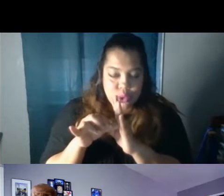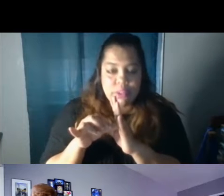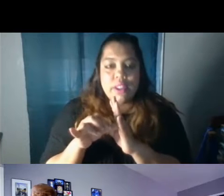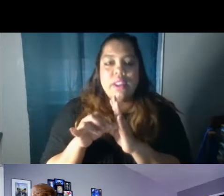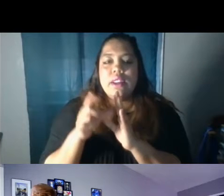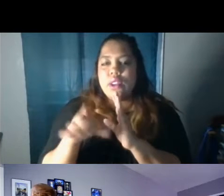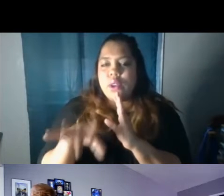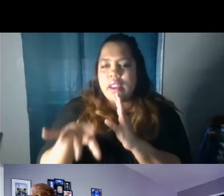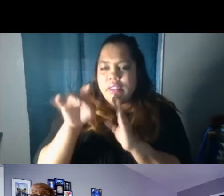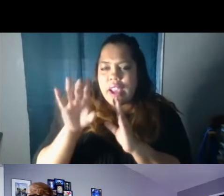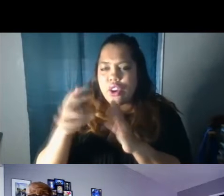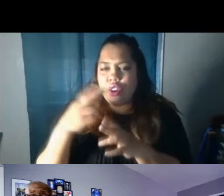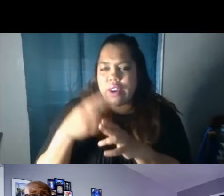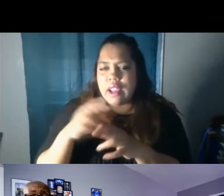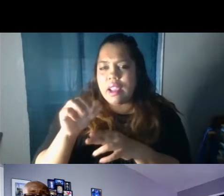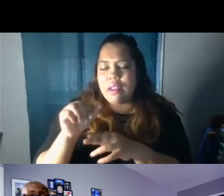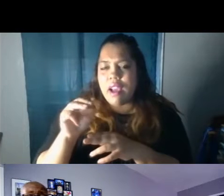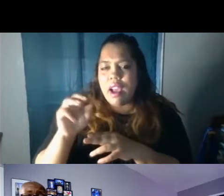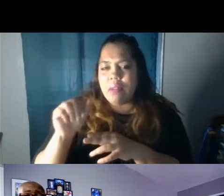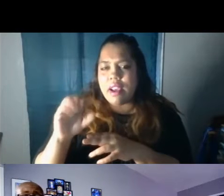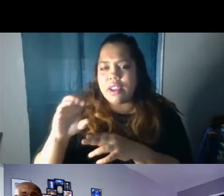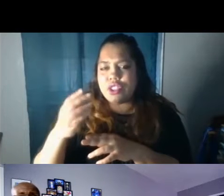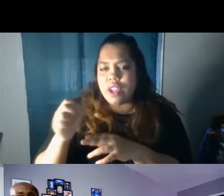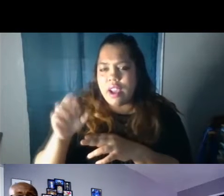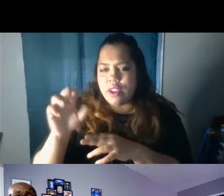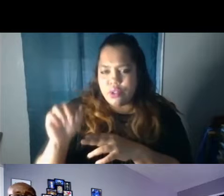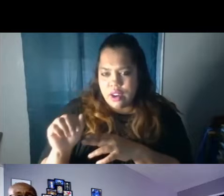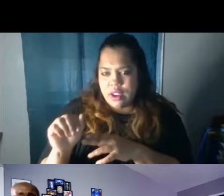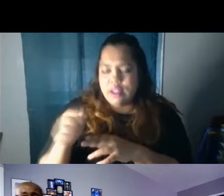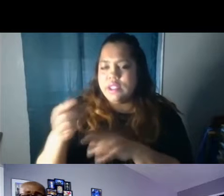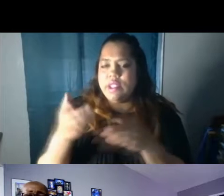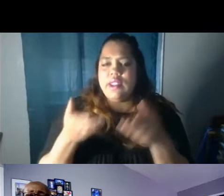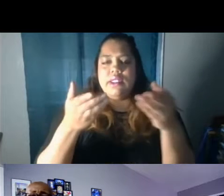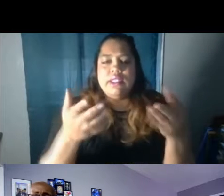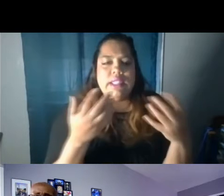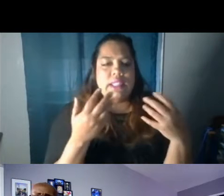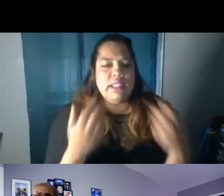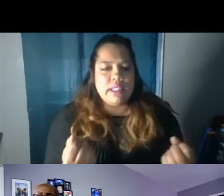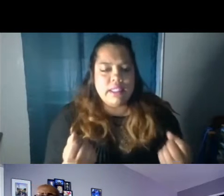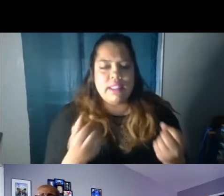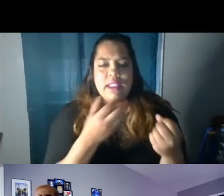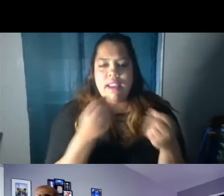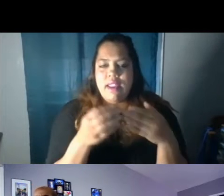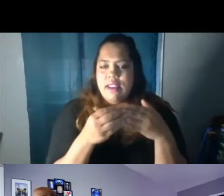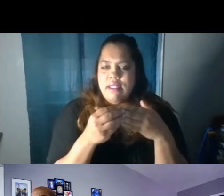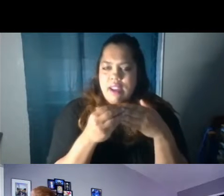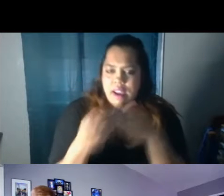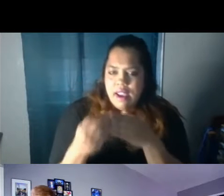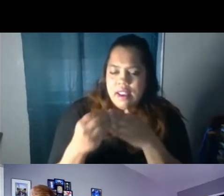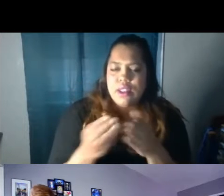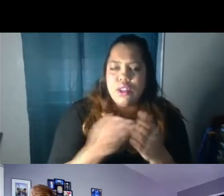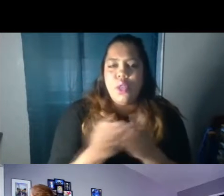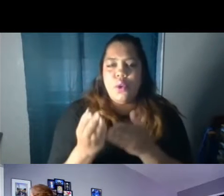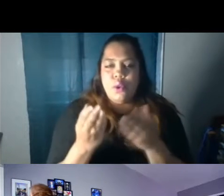Amachandra, as a way to offer healing and guidance during this time of deep